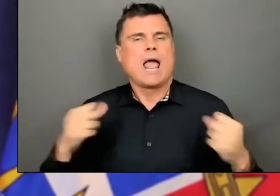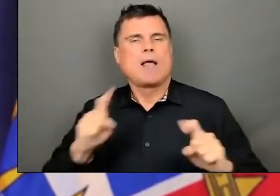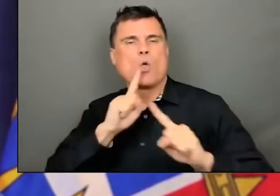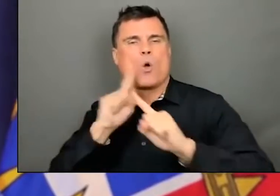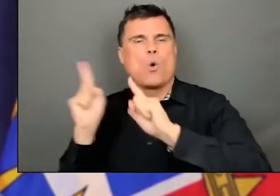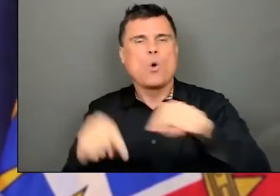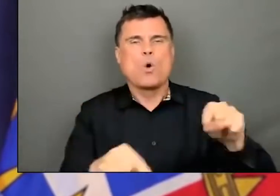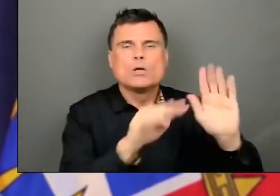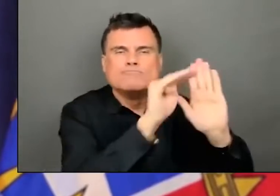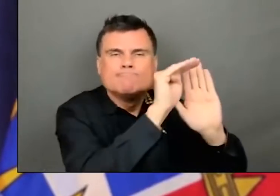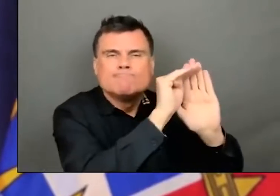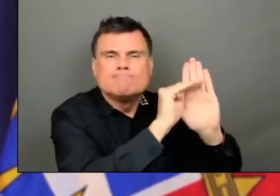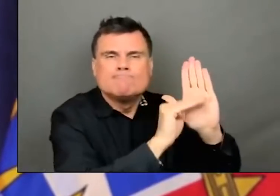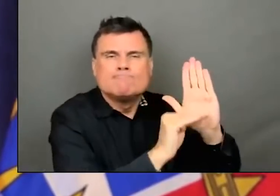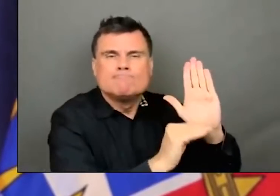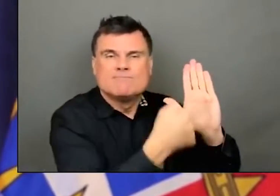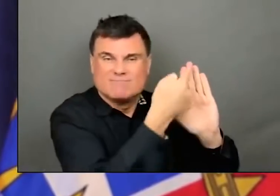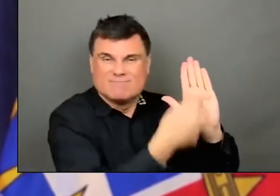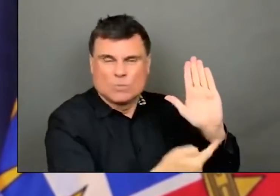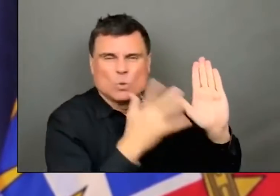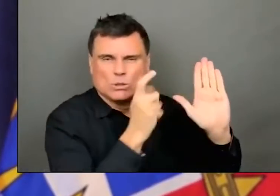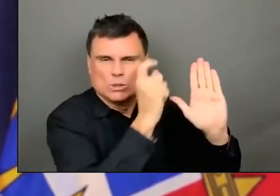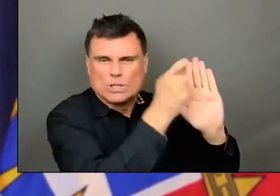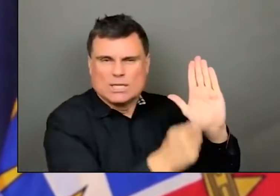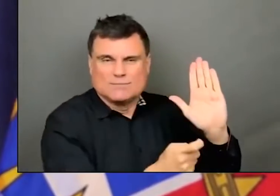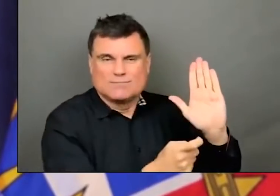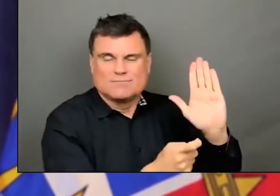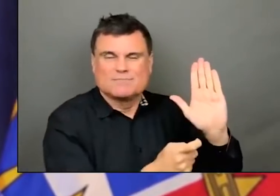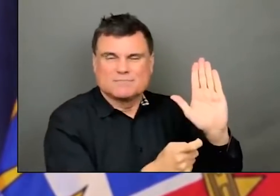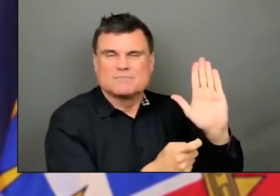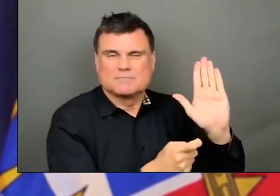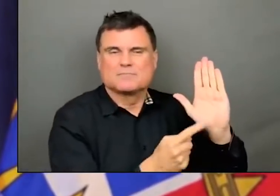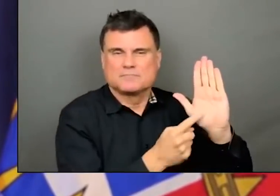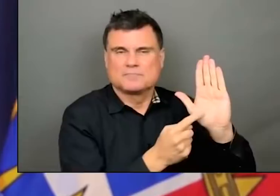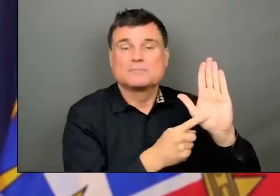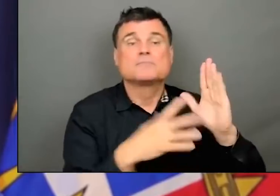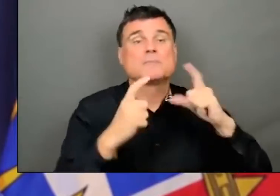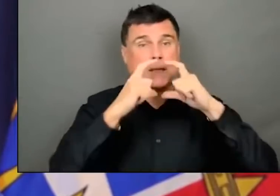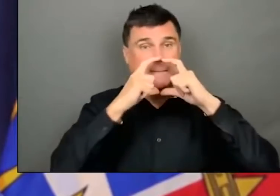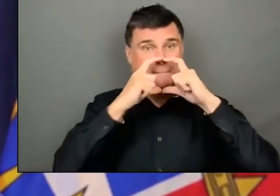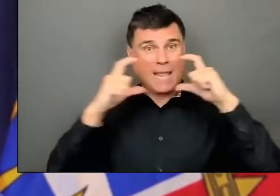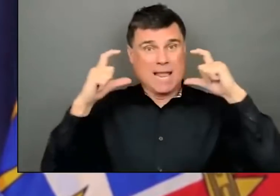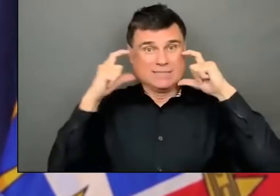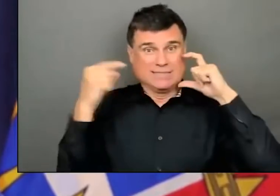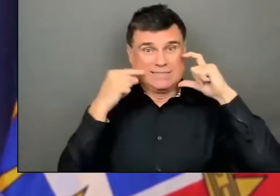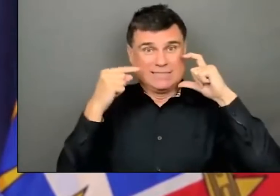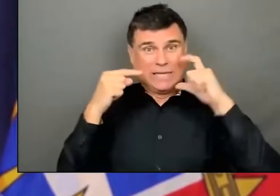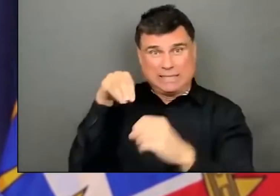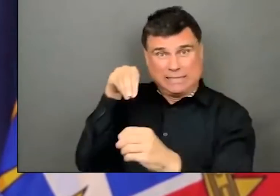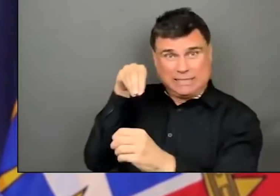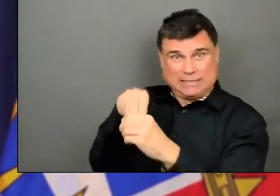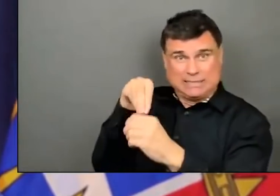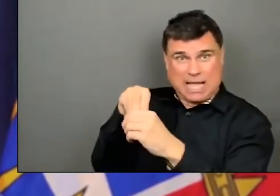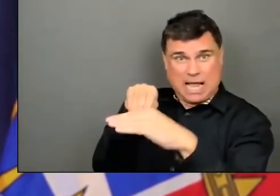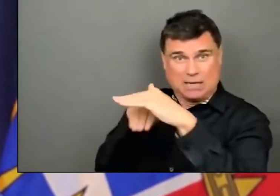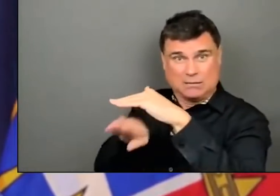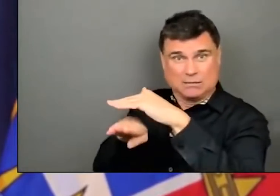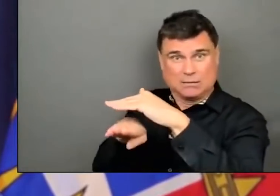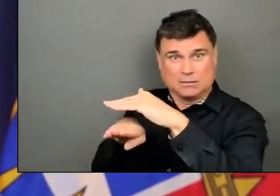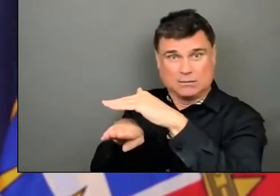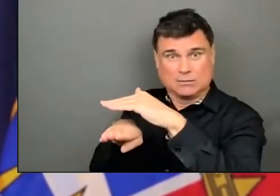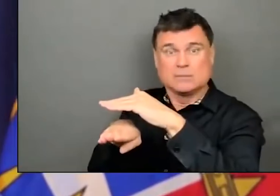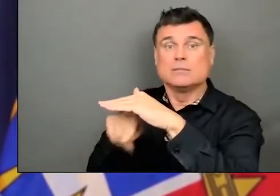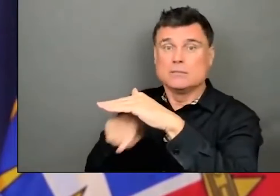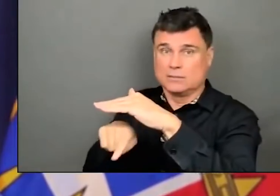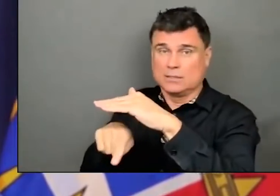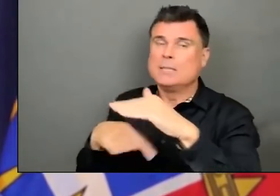updating the PHO order on mask wearing in indoor public places. And I've often spoken about the importance of the layers